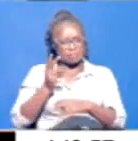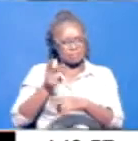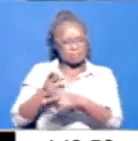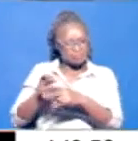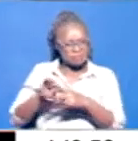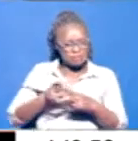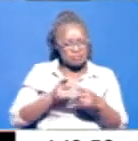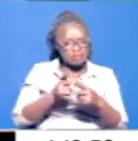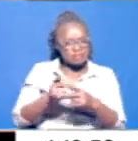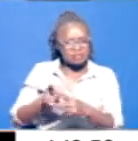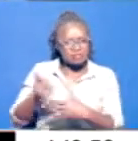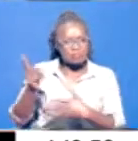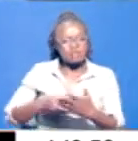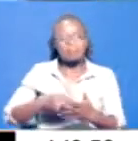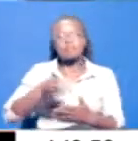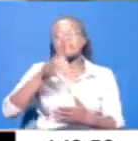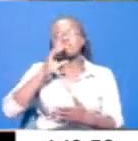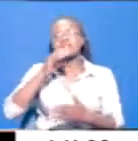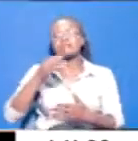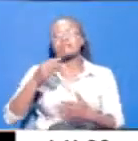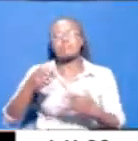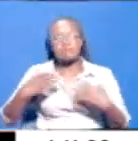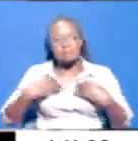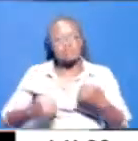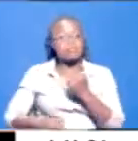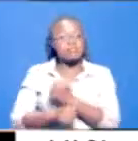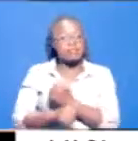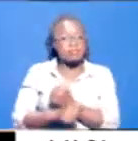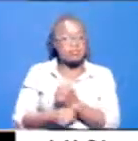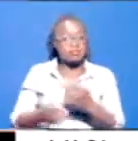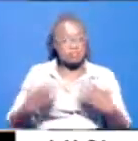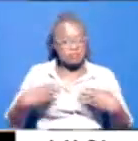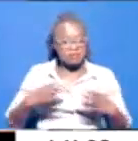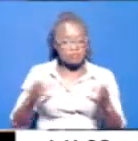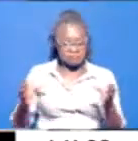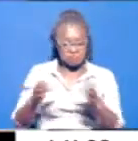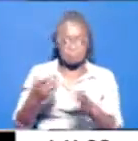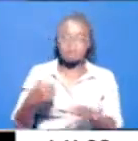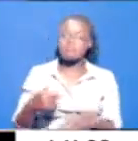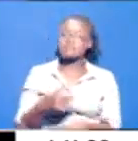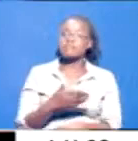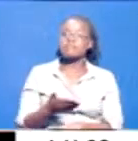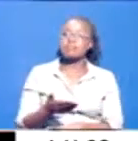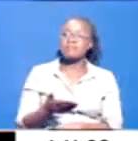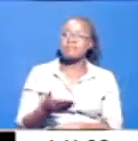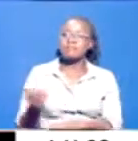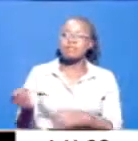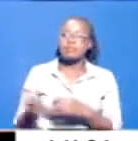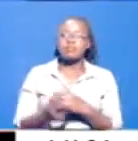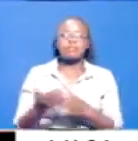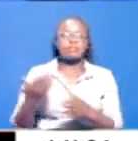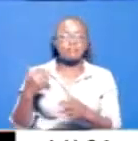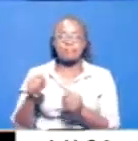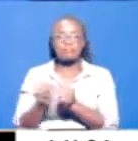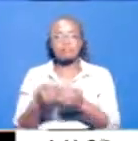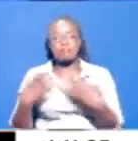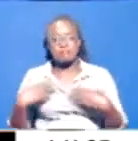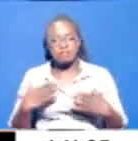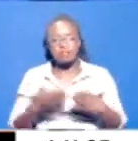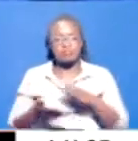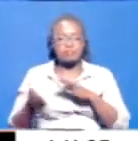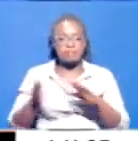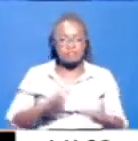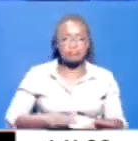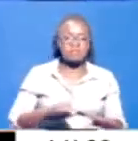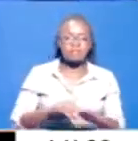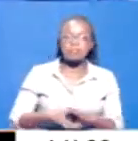bringing health hazard to our community, our own people. The crackdown comes barely a month after 10 people died in Kabatini area in